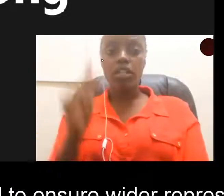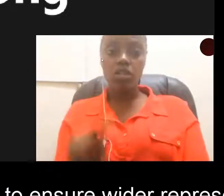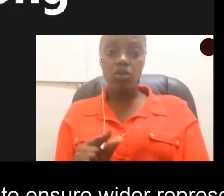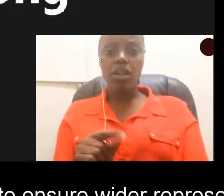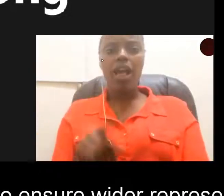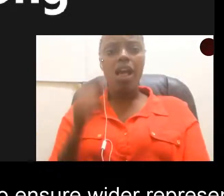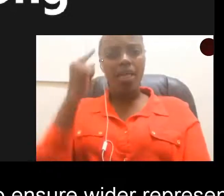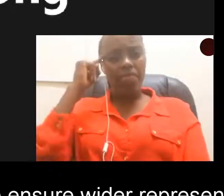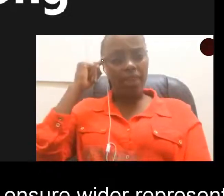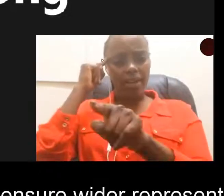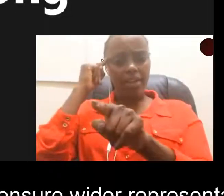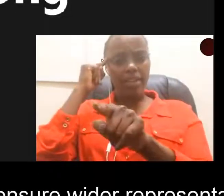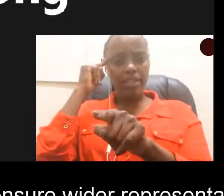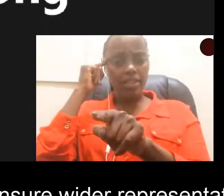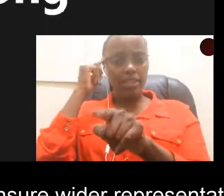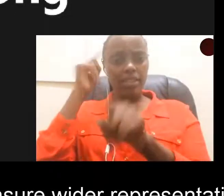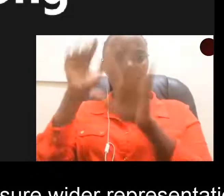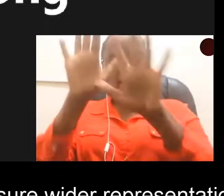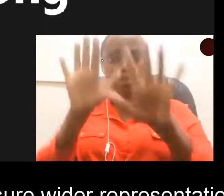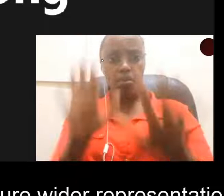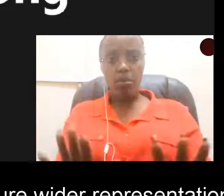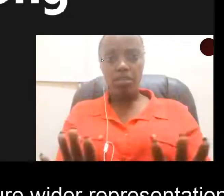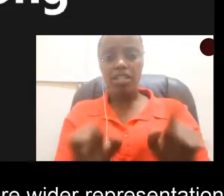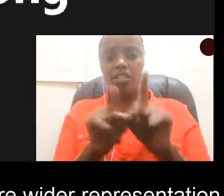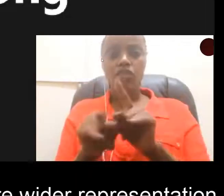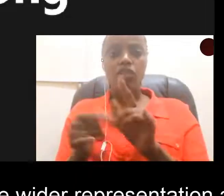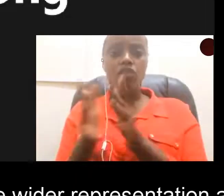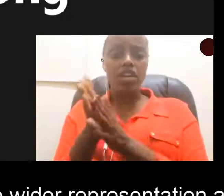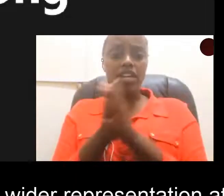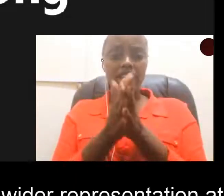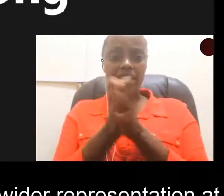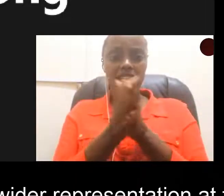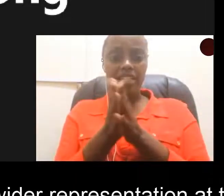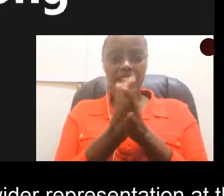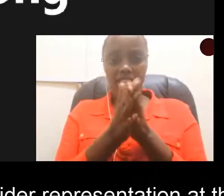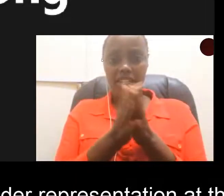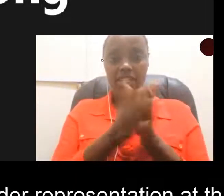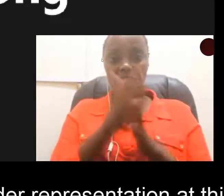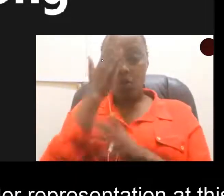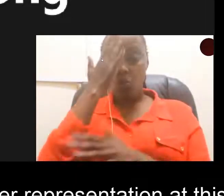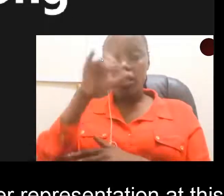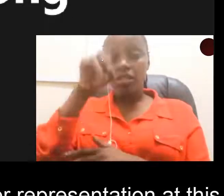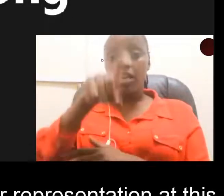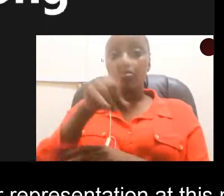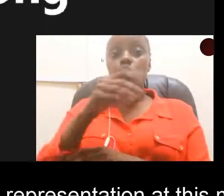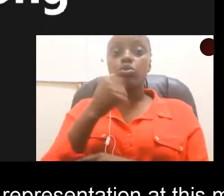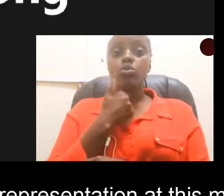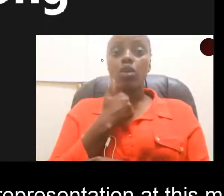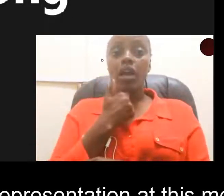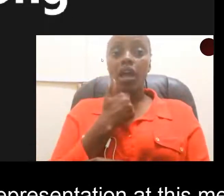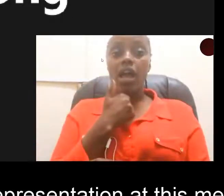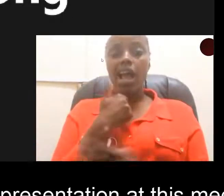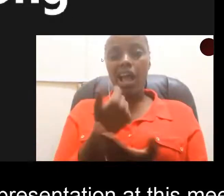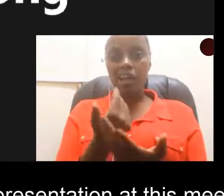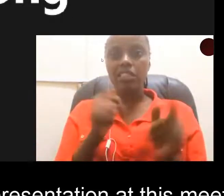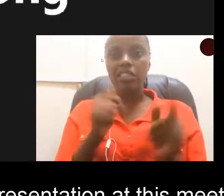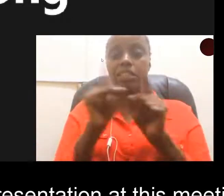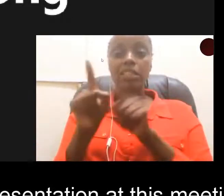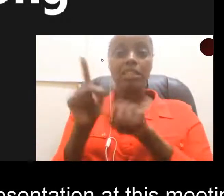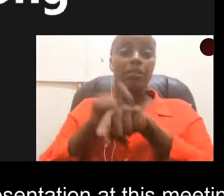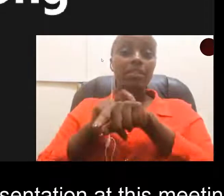are important and interesting perspectives that we should take in mind even as